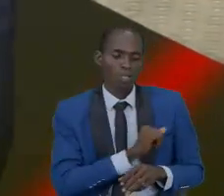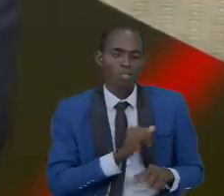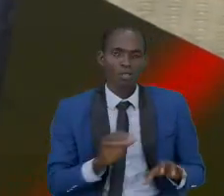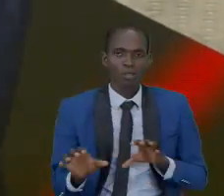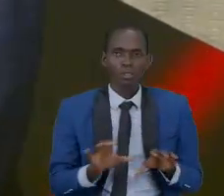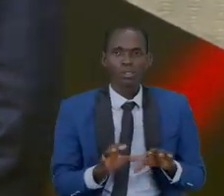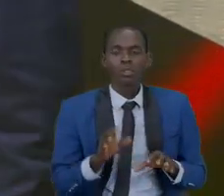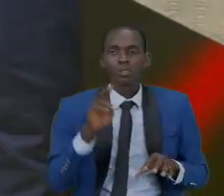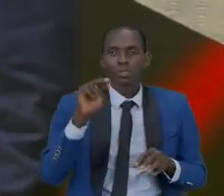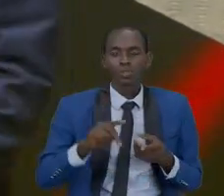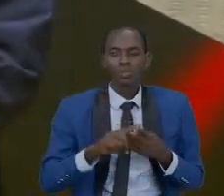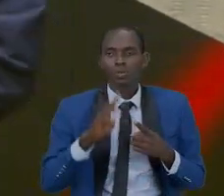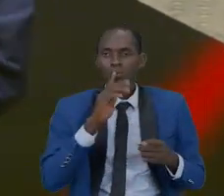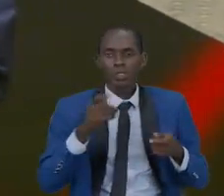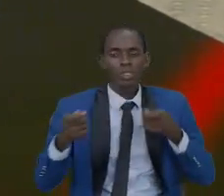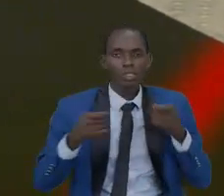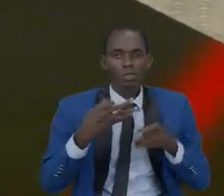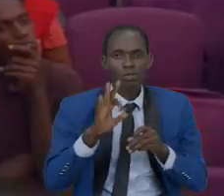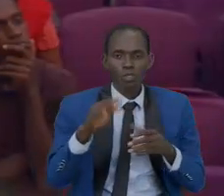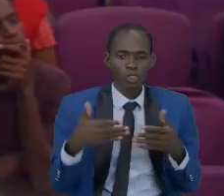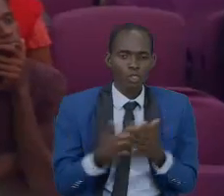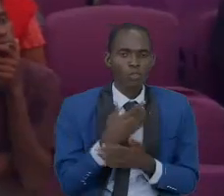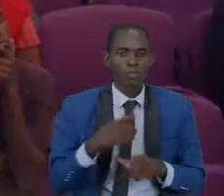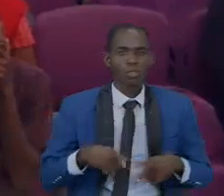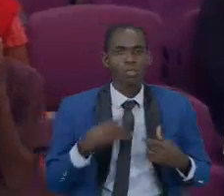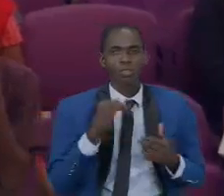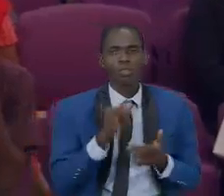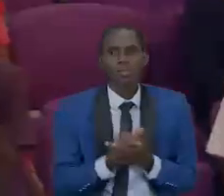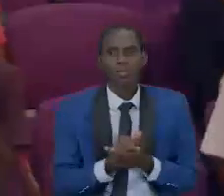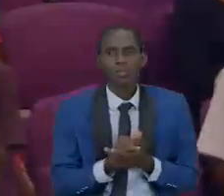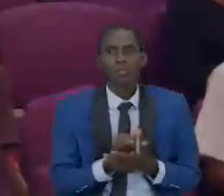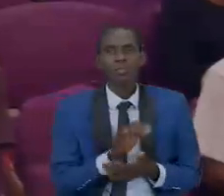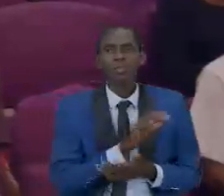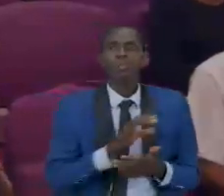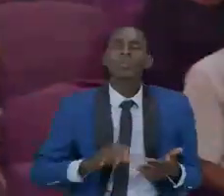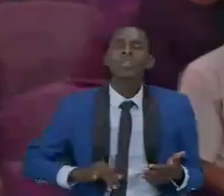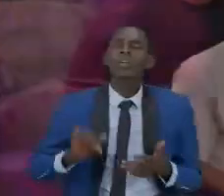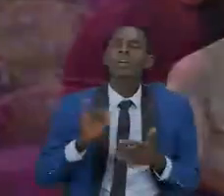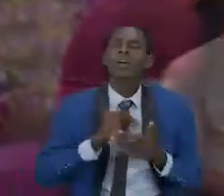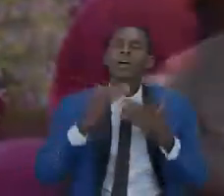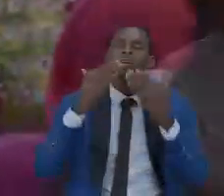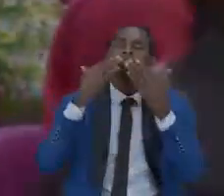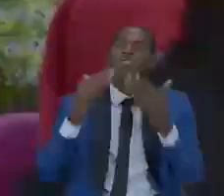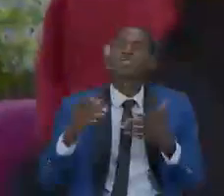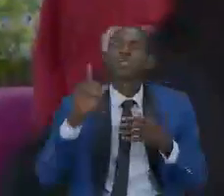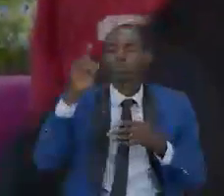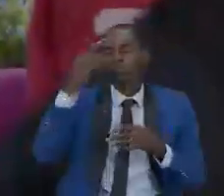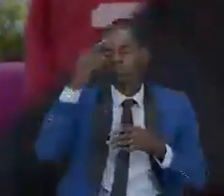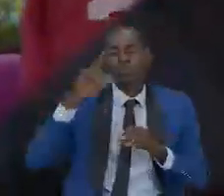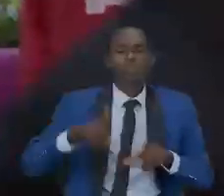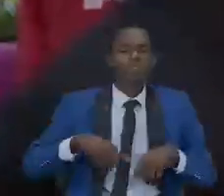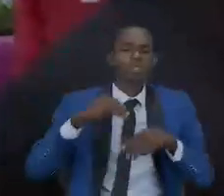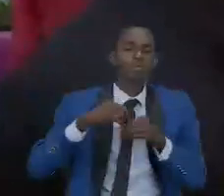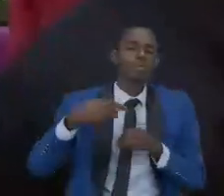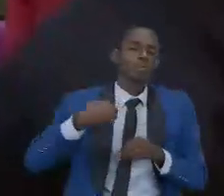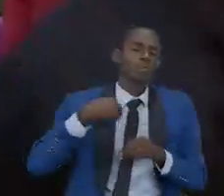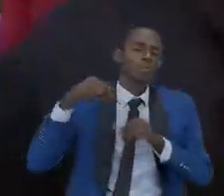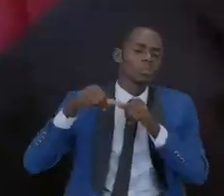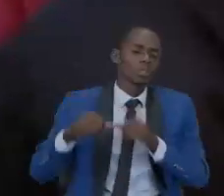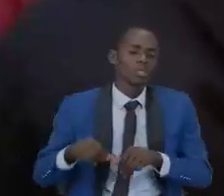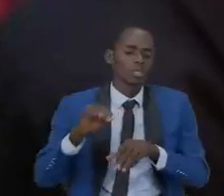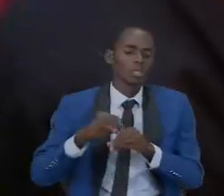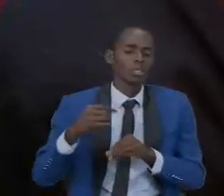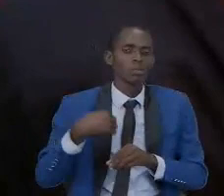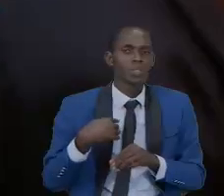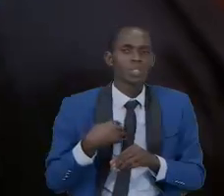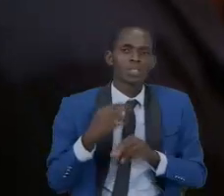of your new life and then you say Christ I thank you because you live in me you abide in me